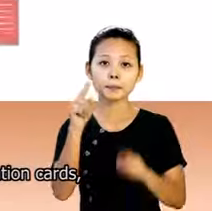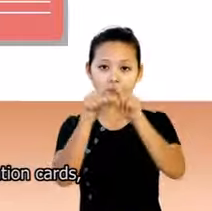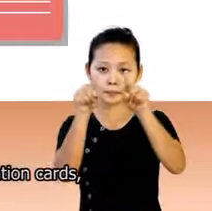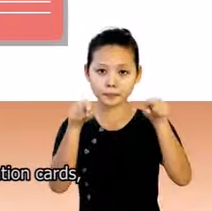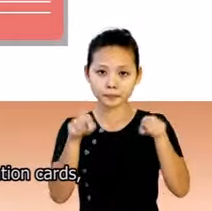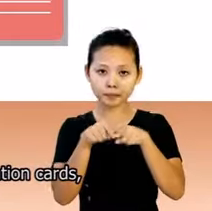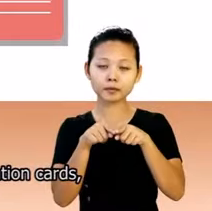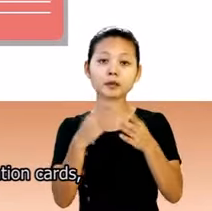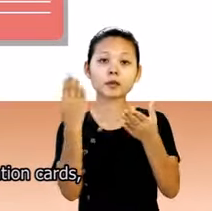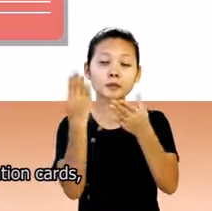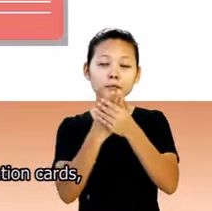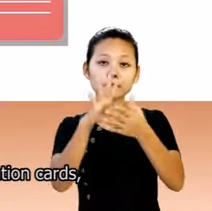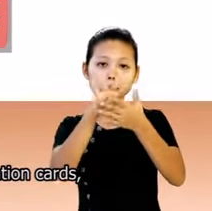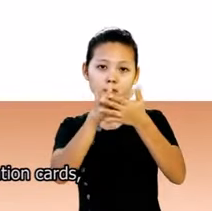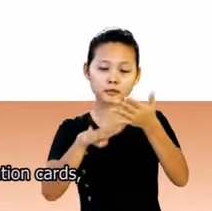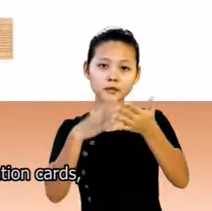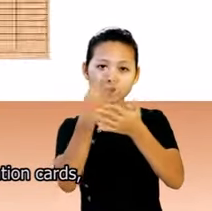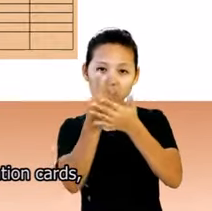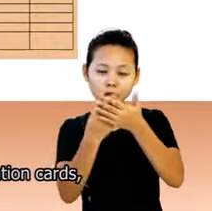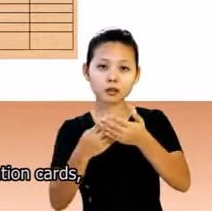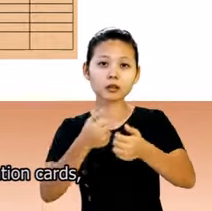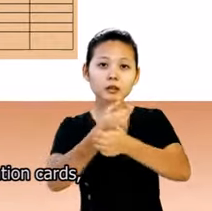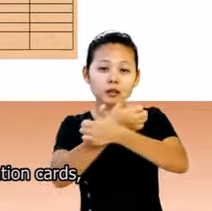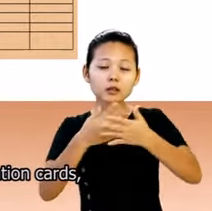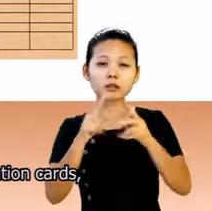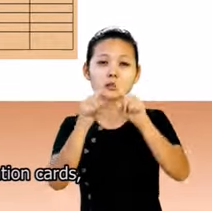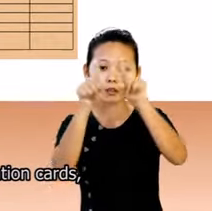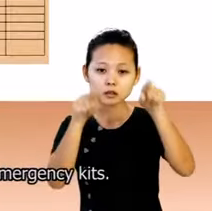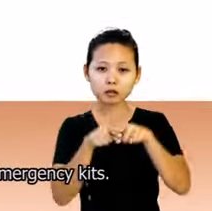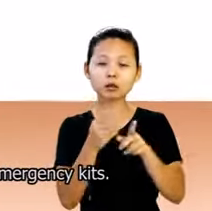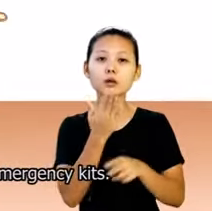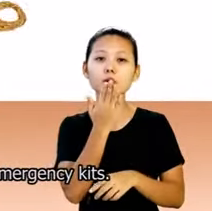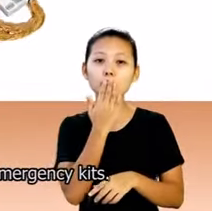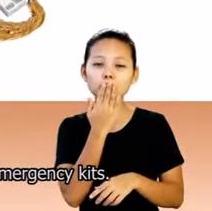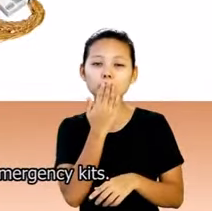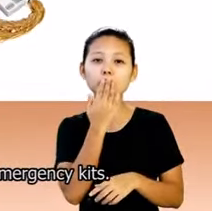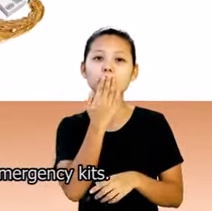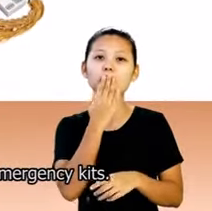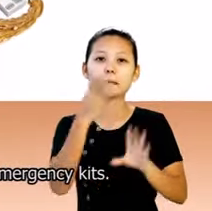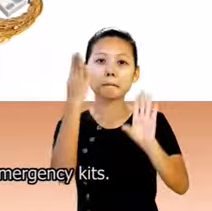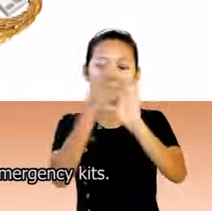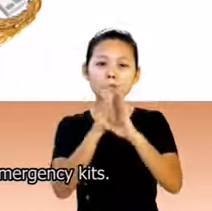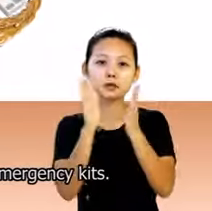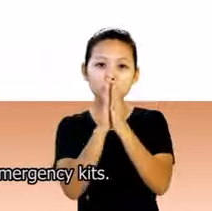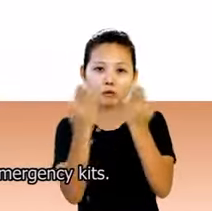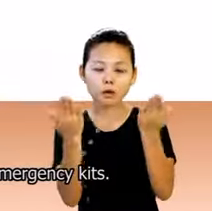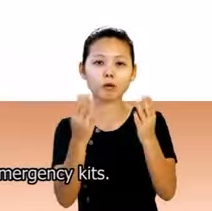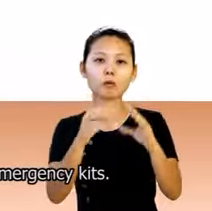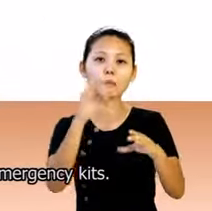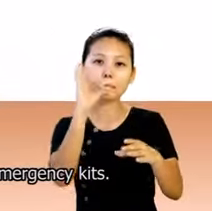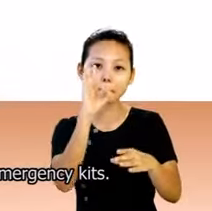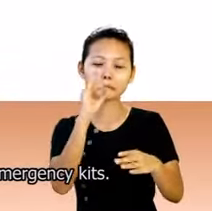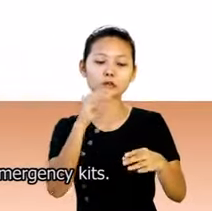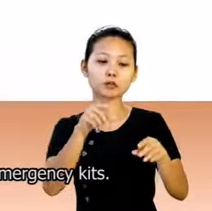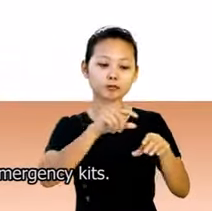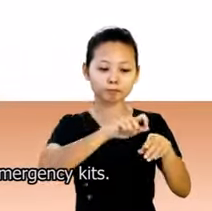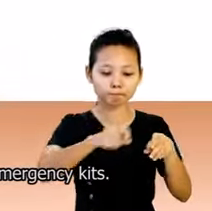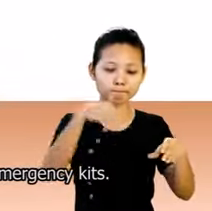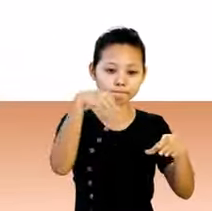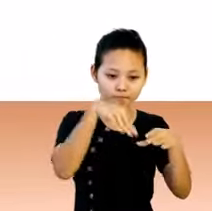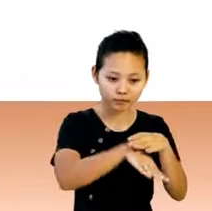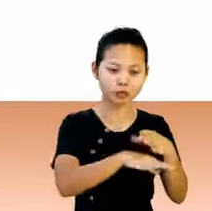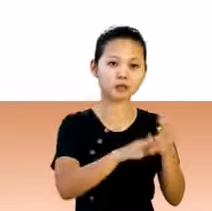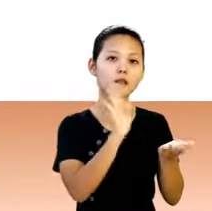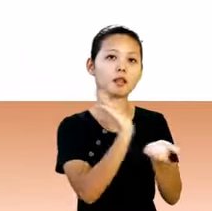Keep national ID cards, family registration cards, important documents, and money in an emergency